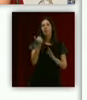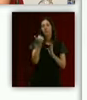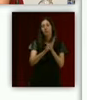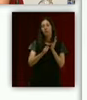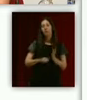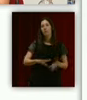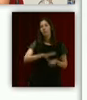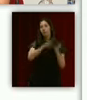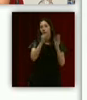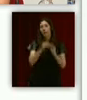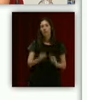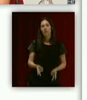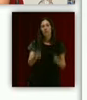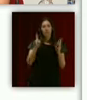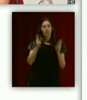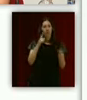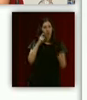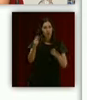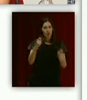These are the results.